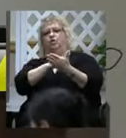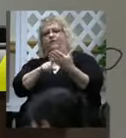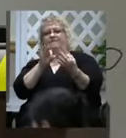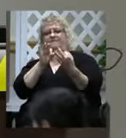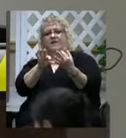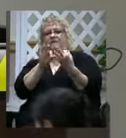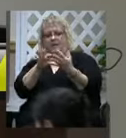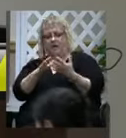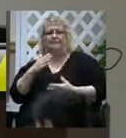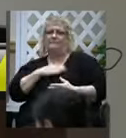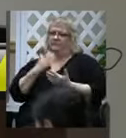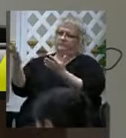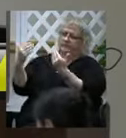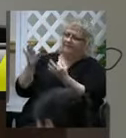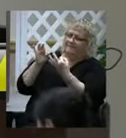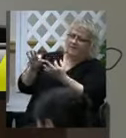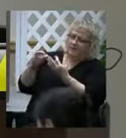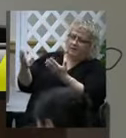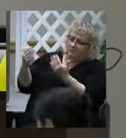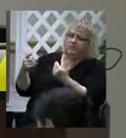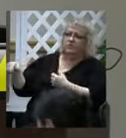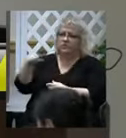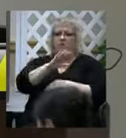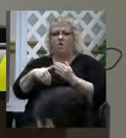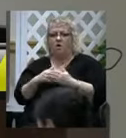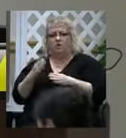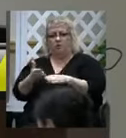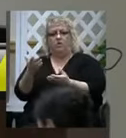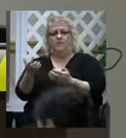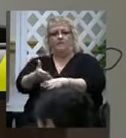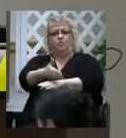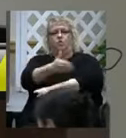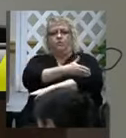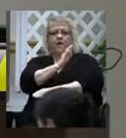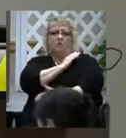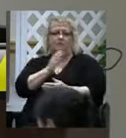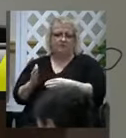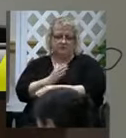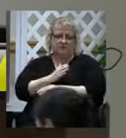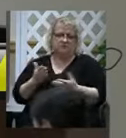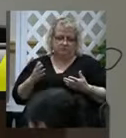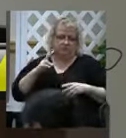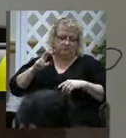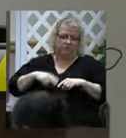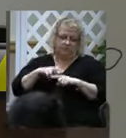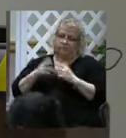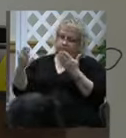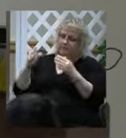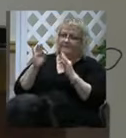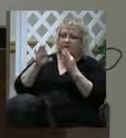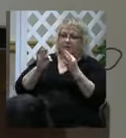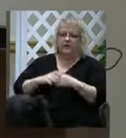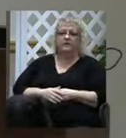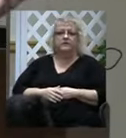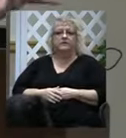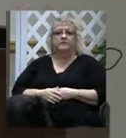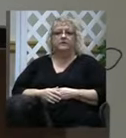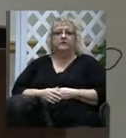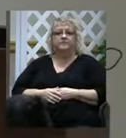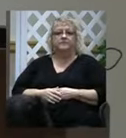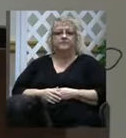You know, please provide constructive feedback because we're on the business of improving. So please do that. And then also the point of,